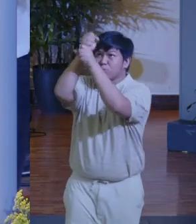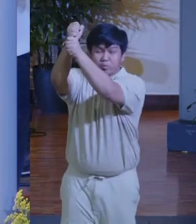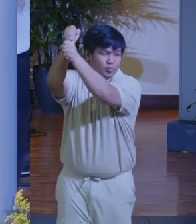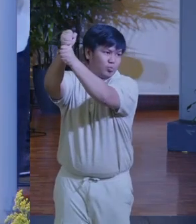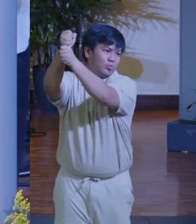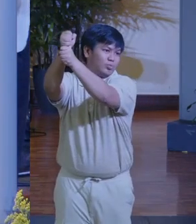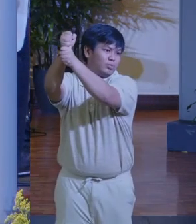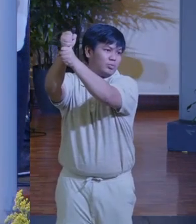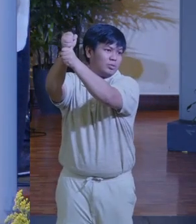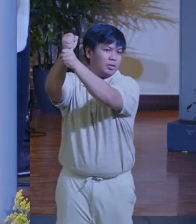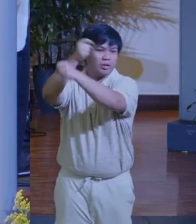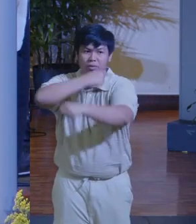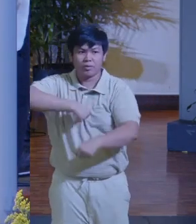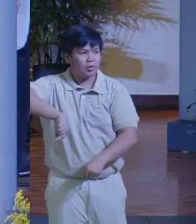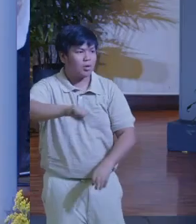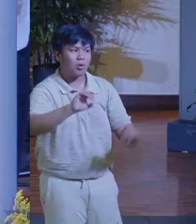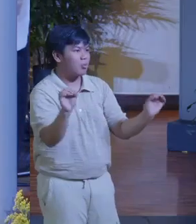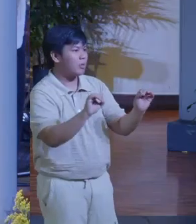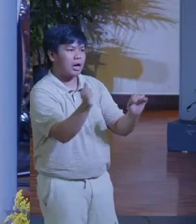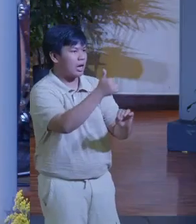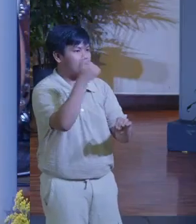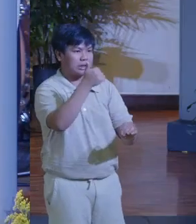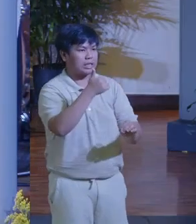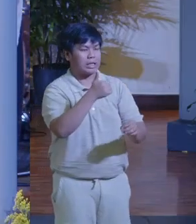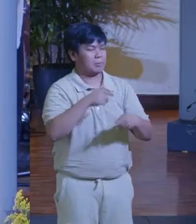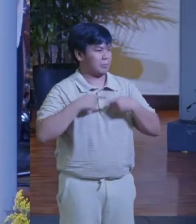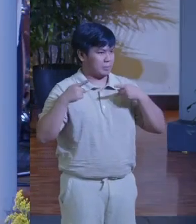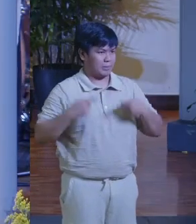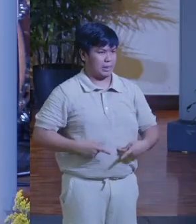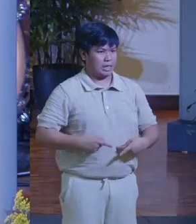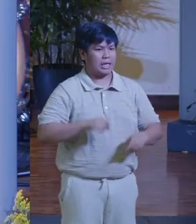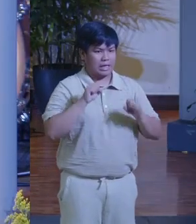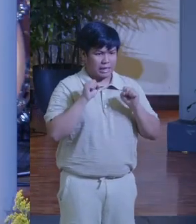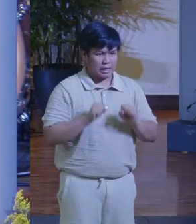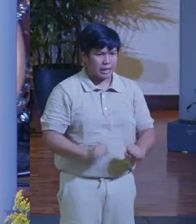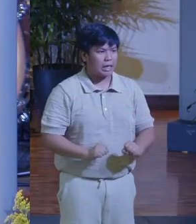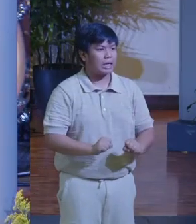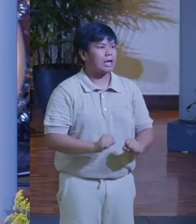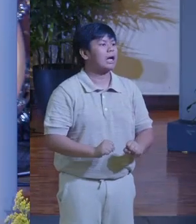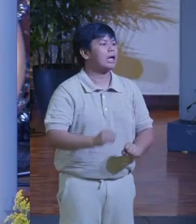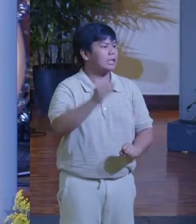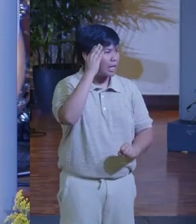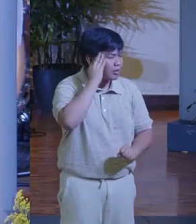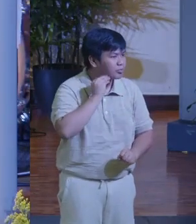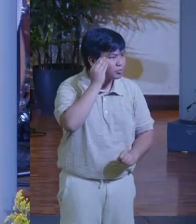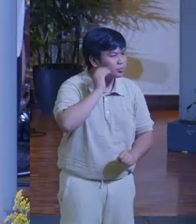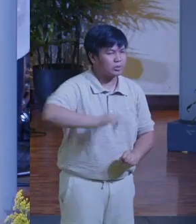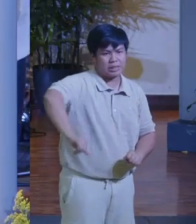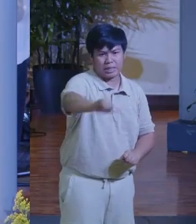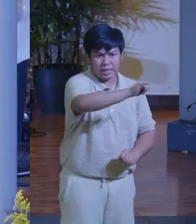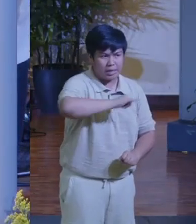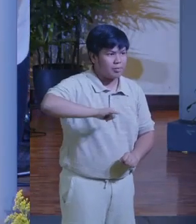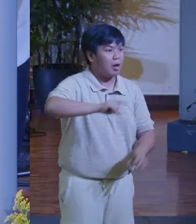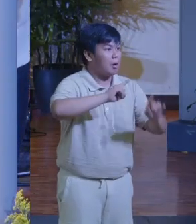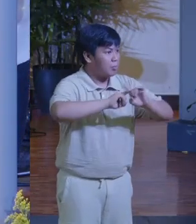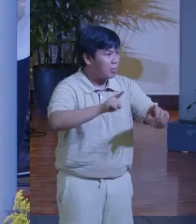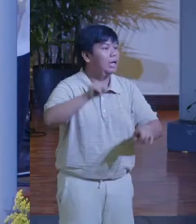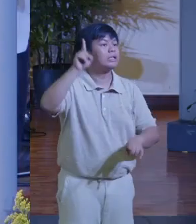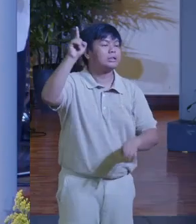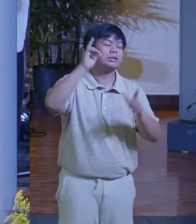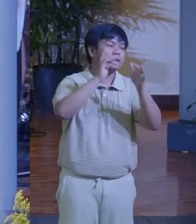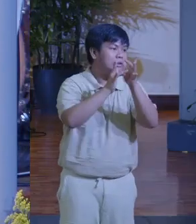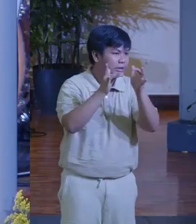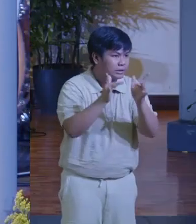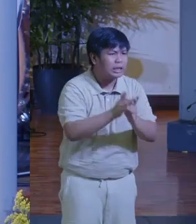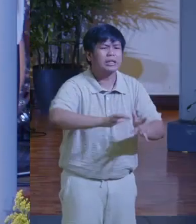confession. For we do not have a high priest who is unable to sympathize with our weaknesses, but one who in every respect